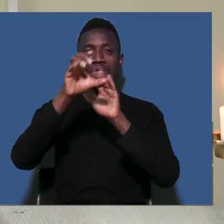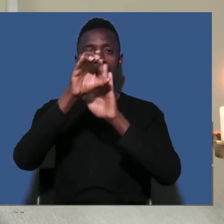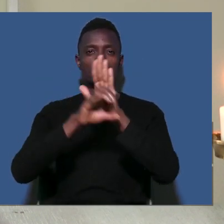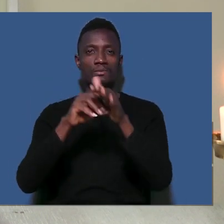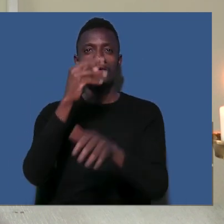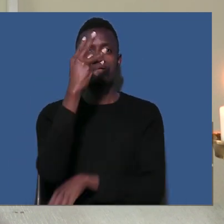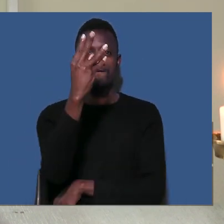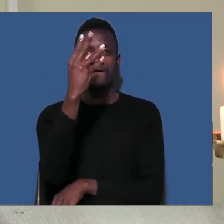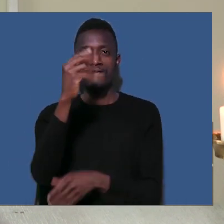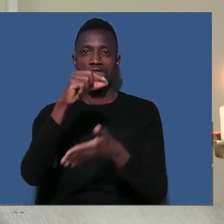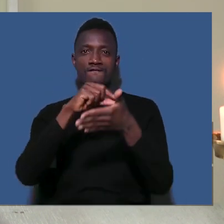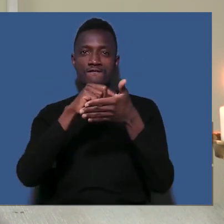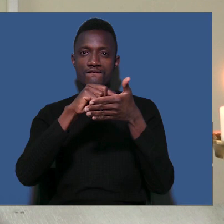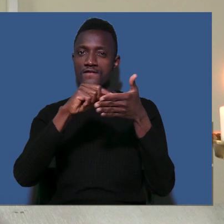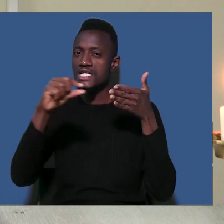I will read